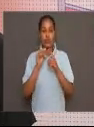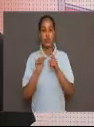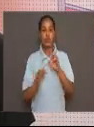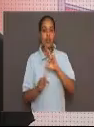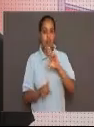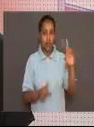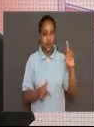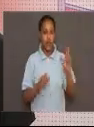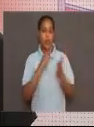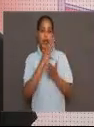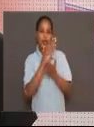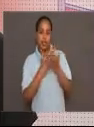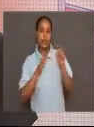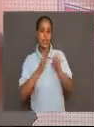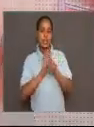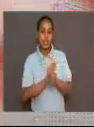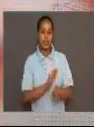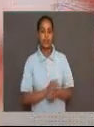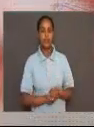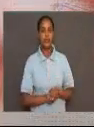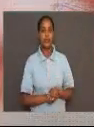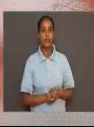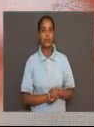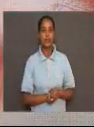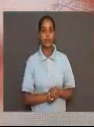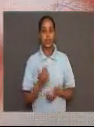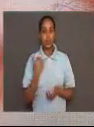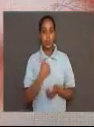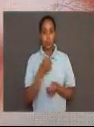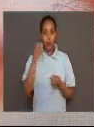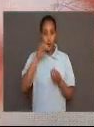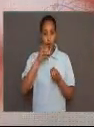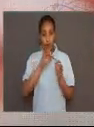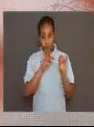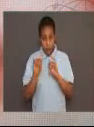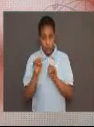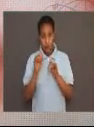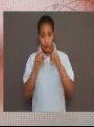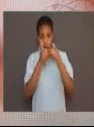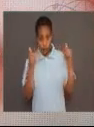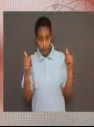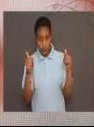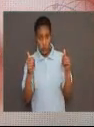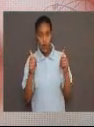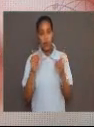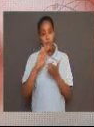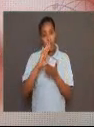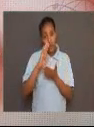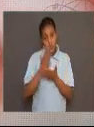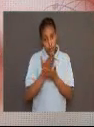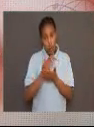reactants partial pressures. We also distinguished between